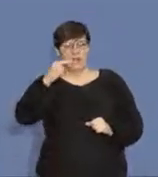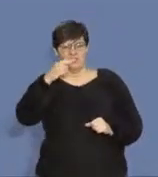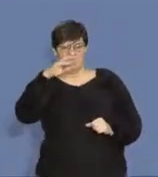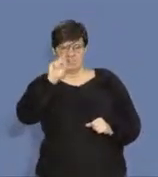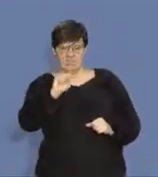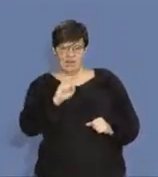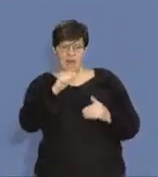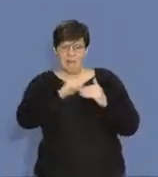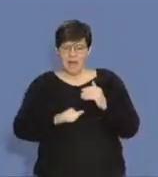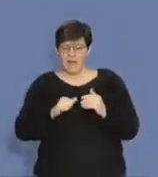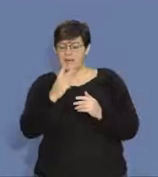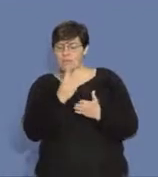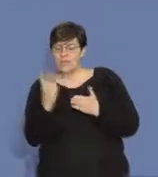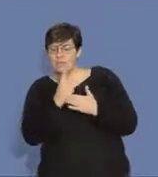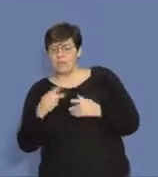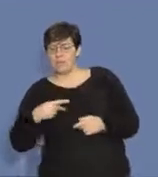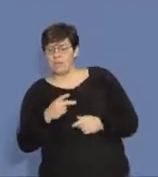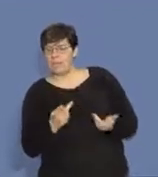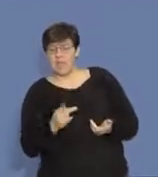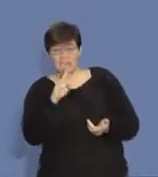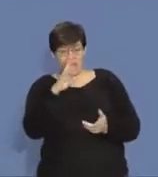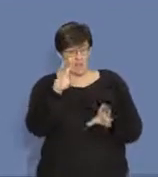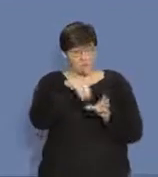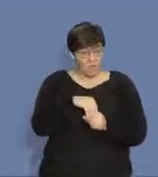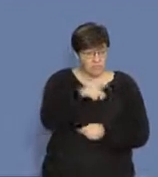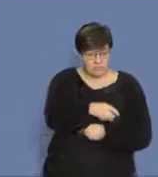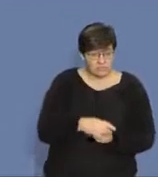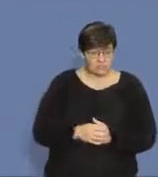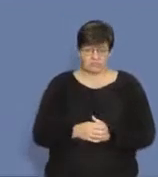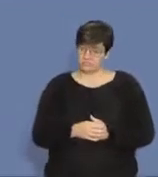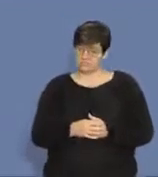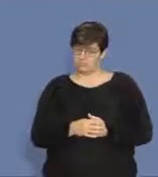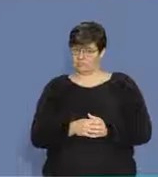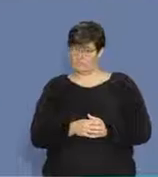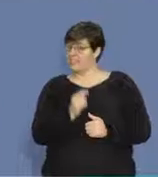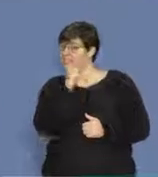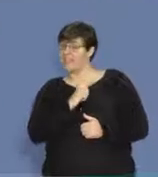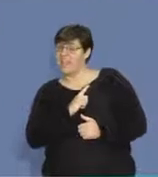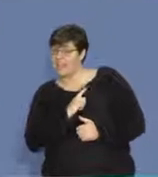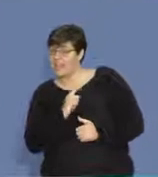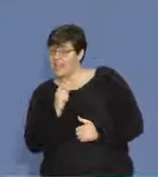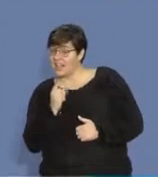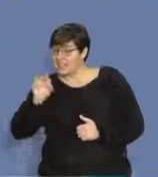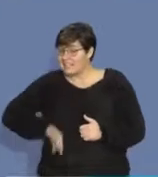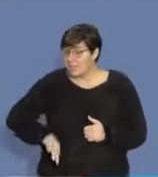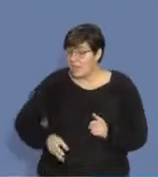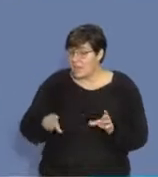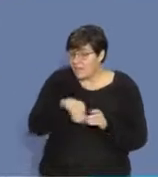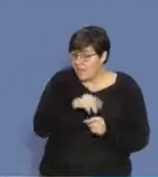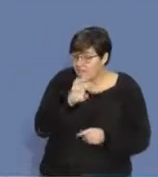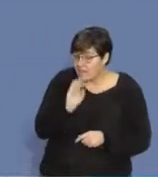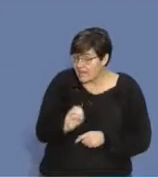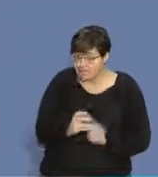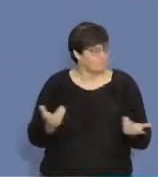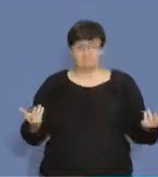Is it going to impact on my VAT calculation? Come, you should be giving me the answer for this. Certainly not.